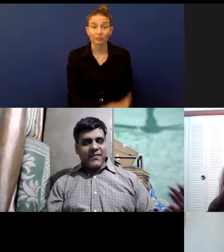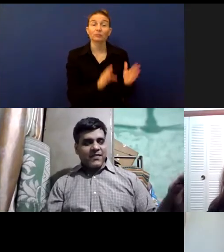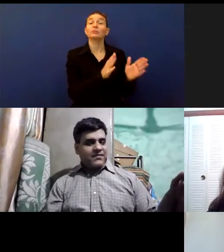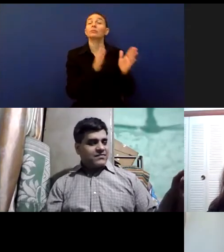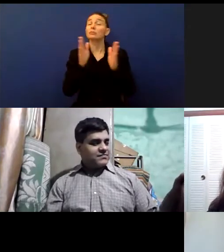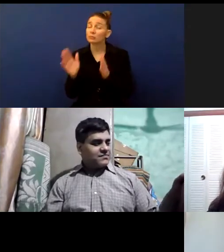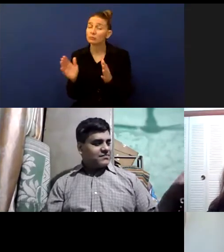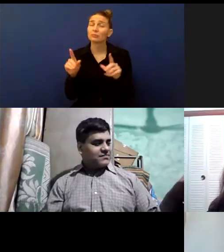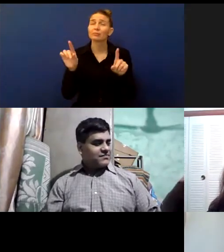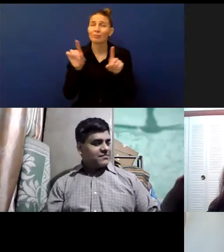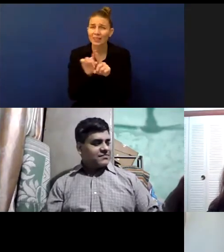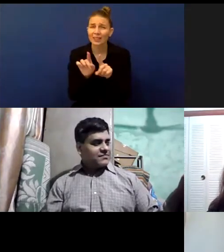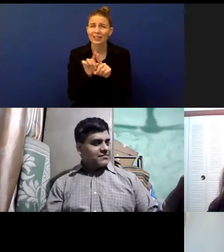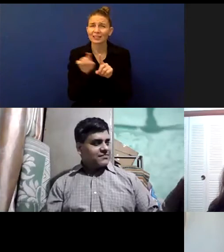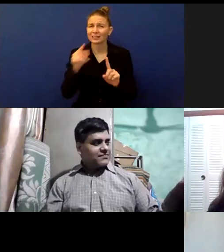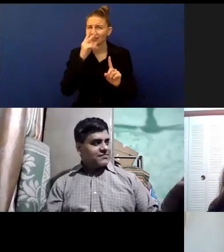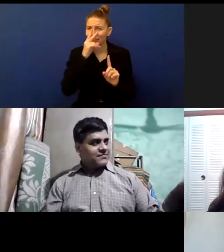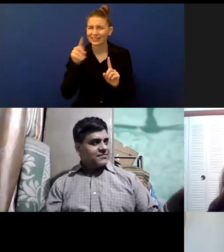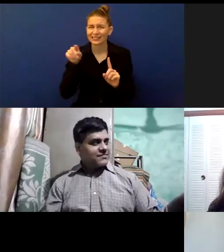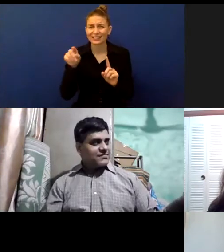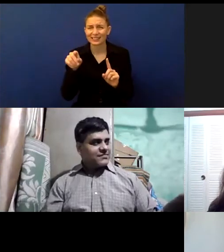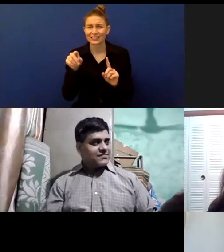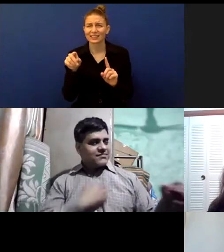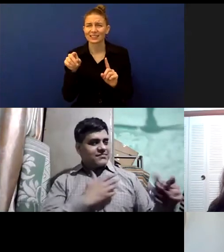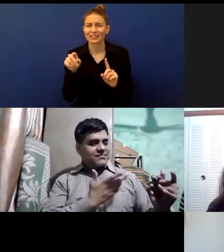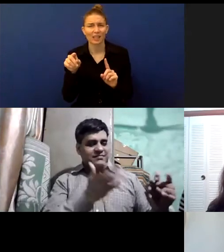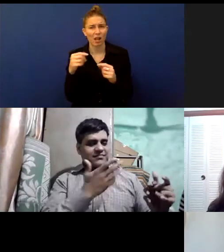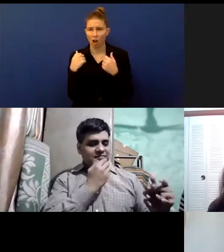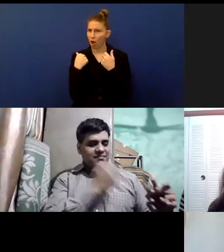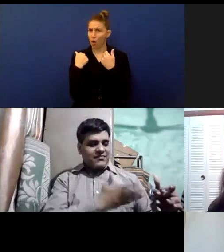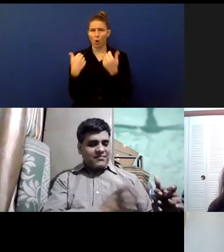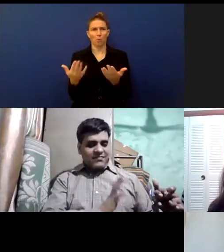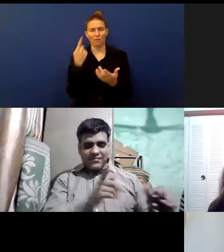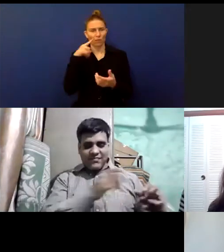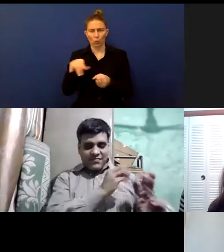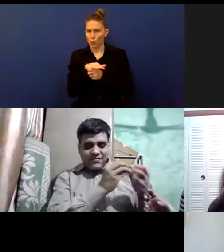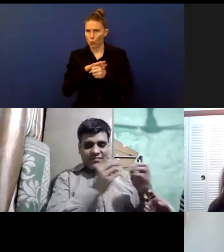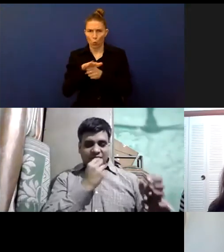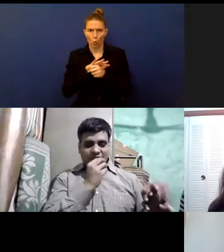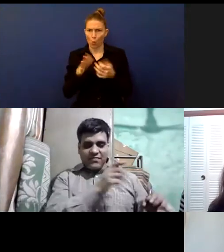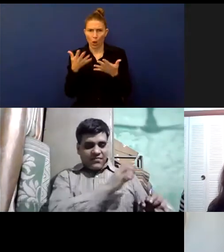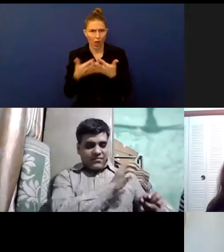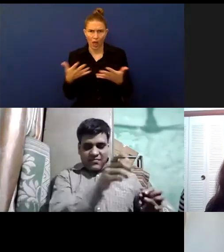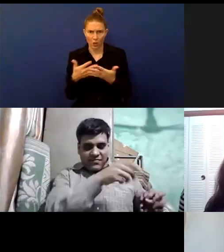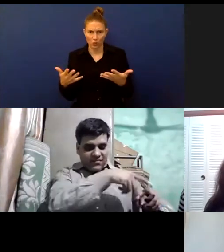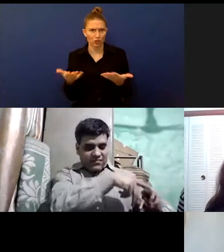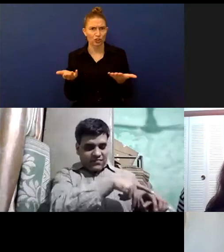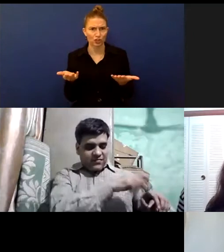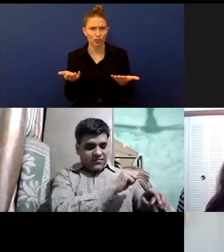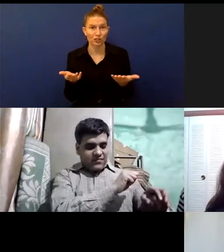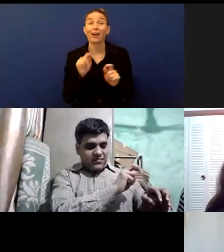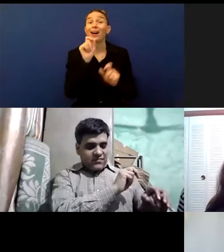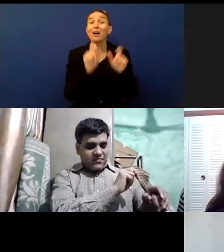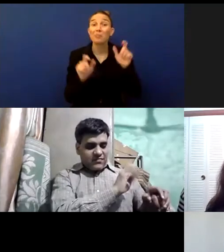unavailability of relevant softwares in local languages. For example, this one make it very hard for persons